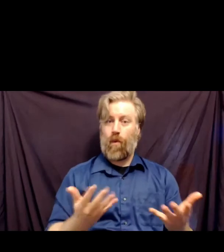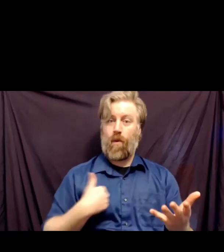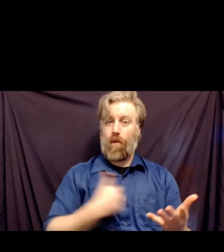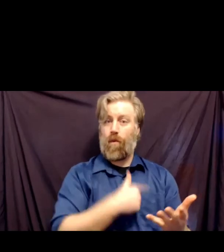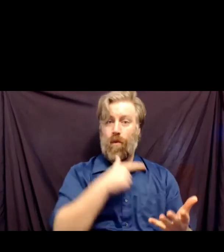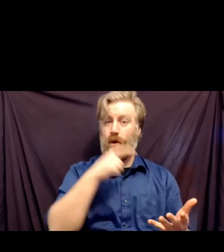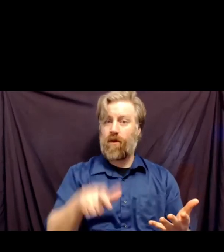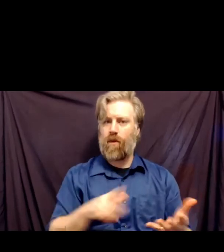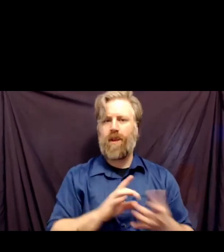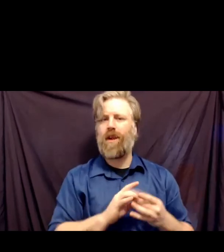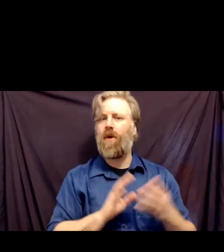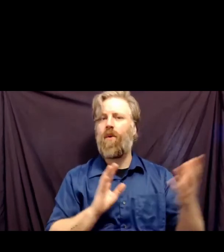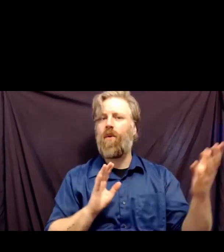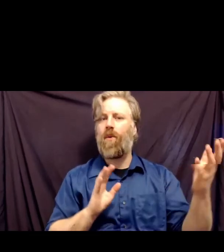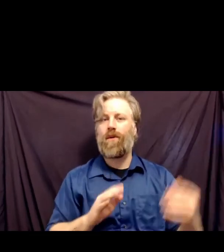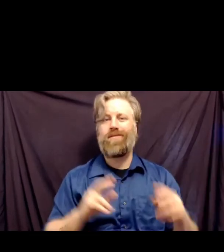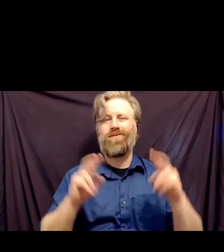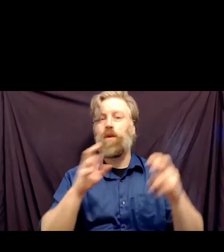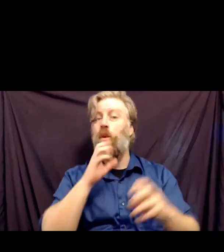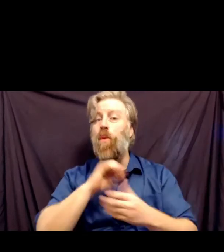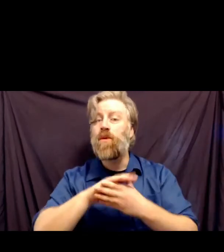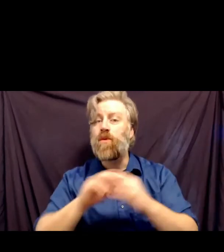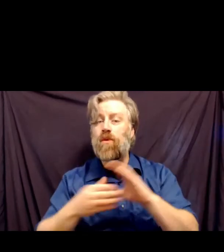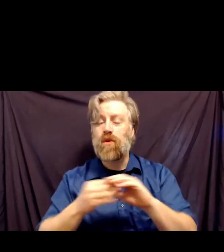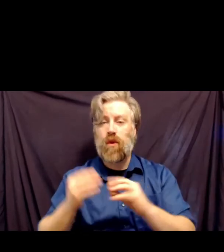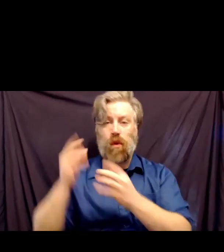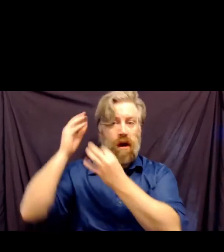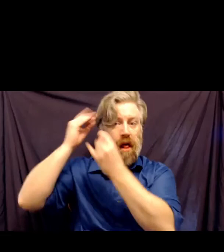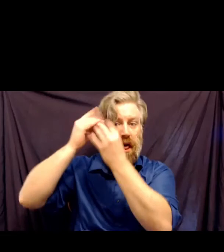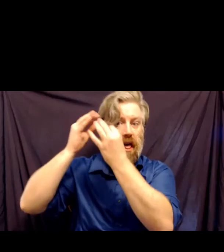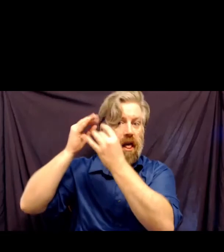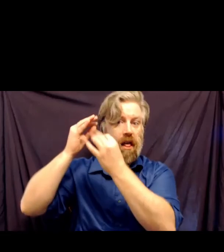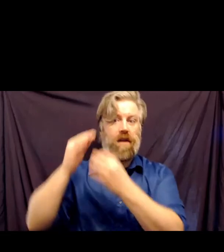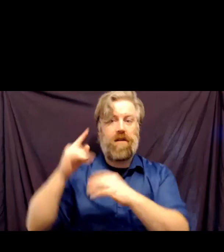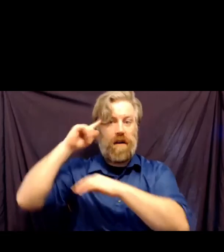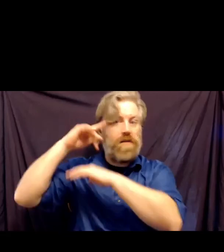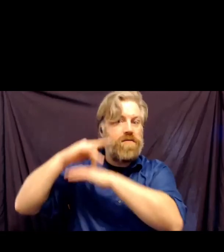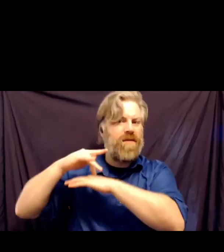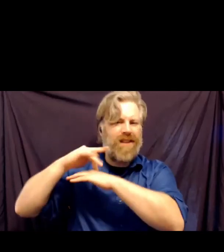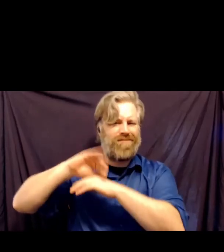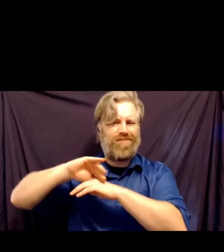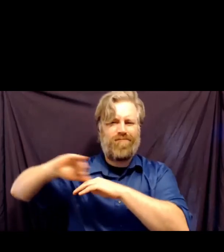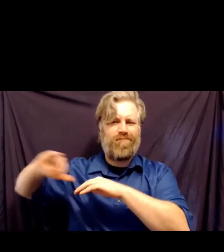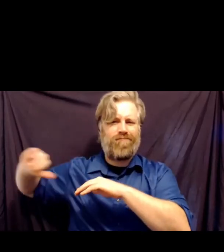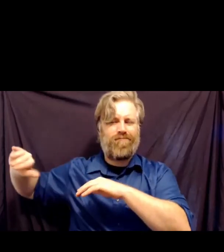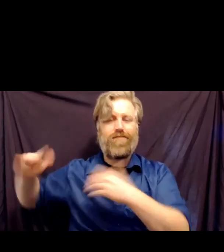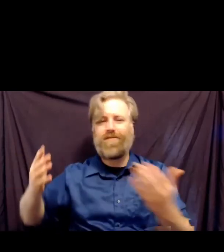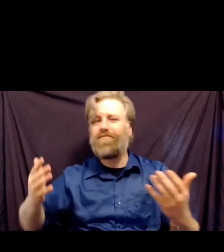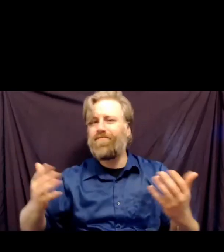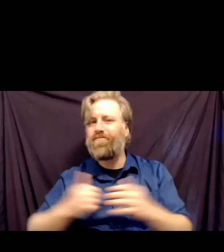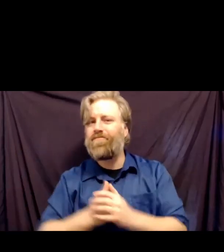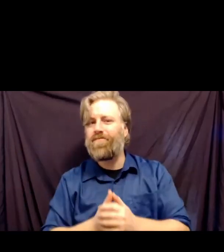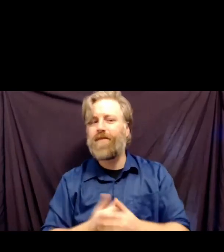like letting go of old stories. So, I feel like I'm getting better and better and healing, getting better,